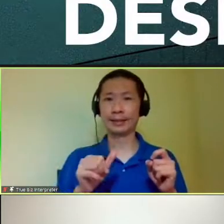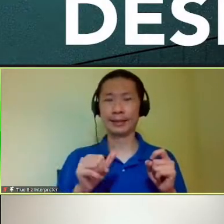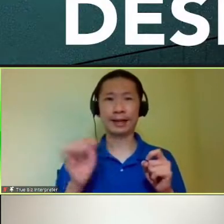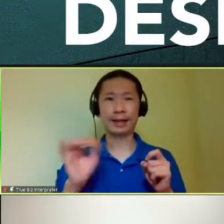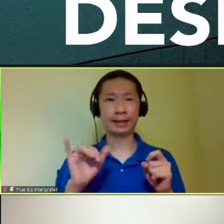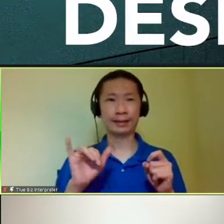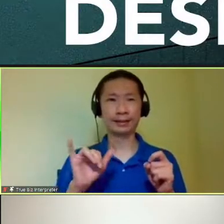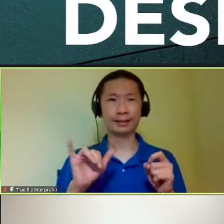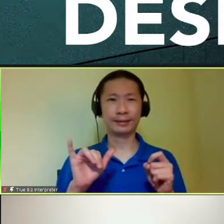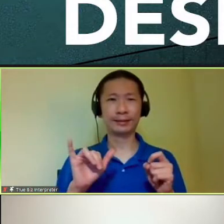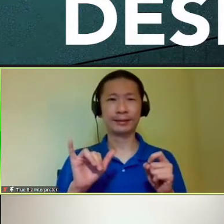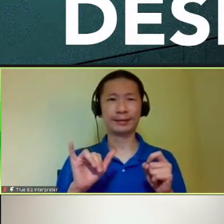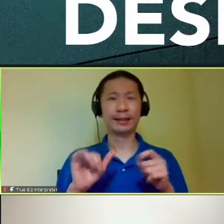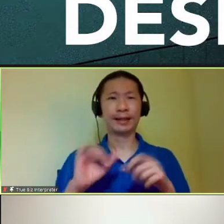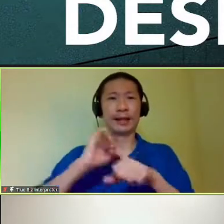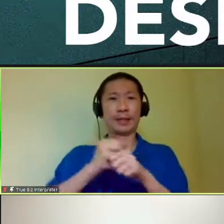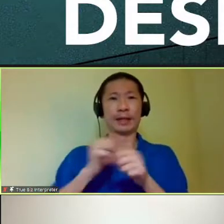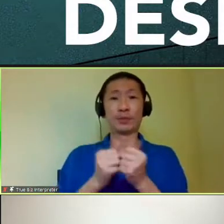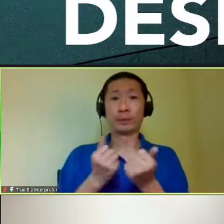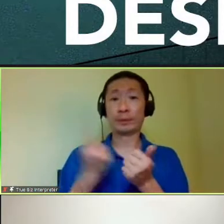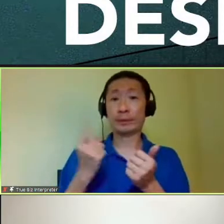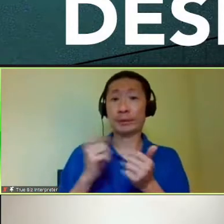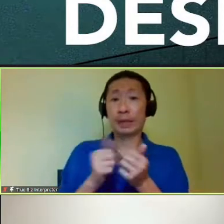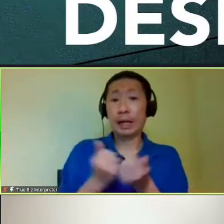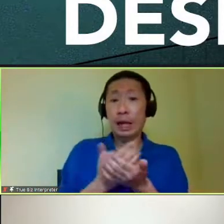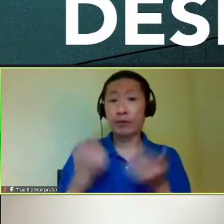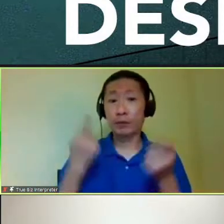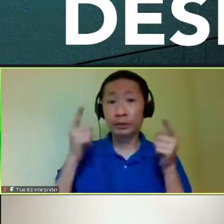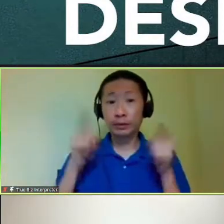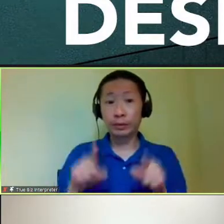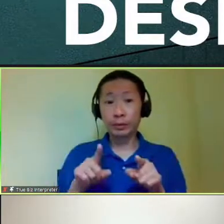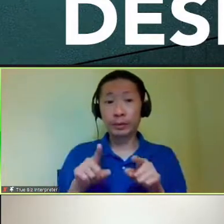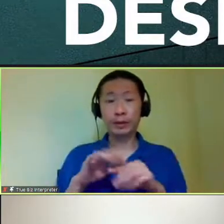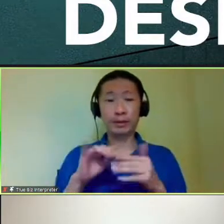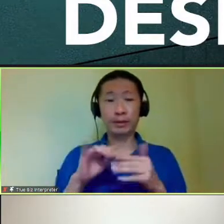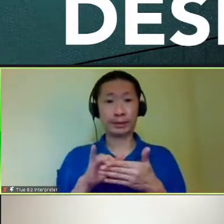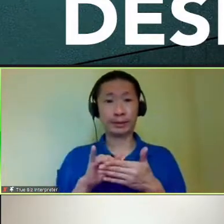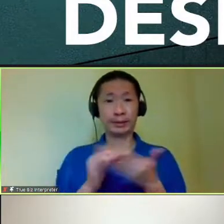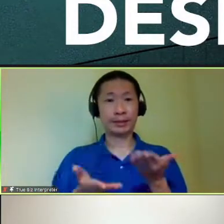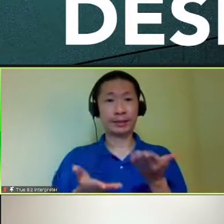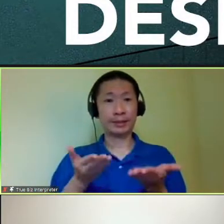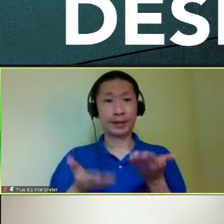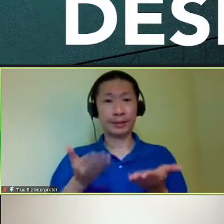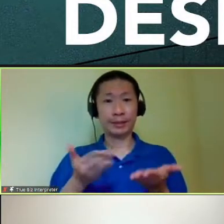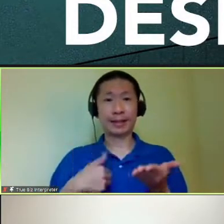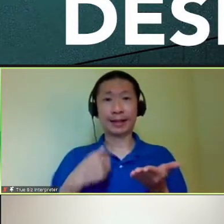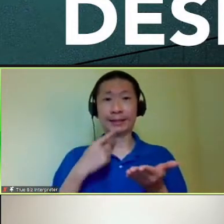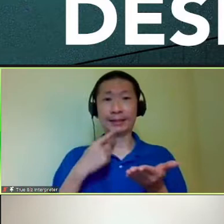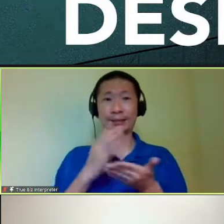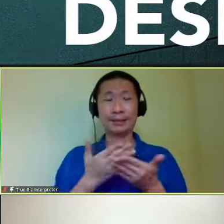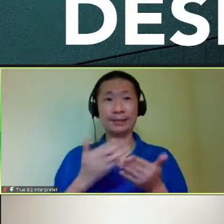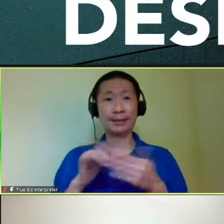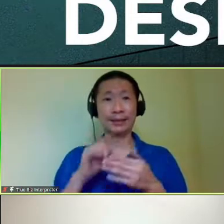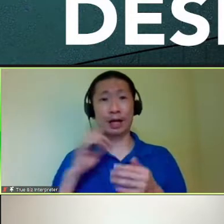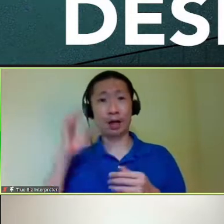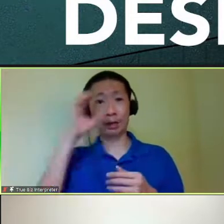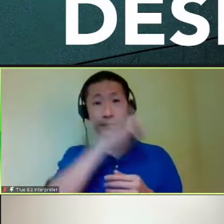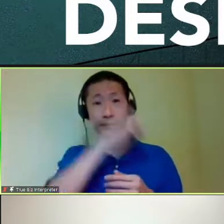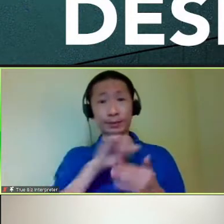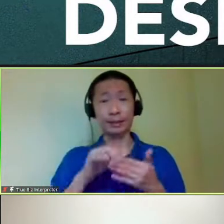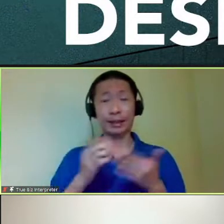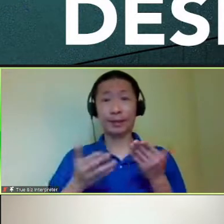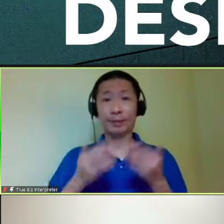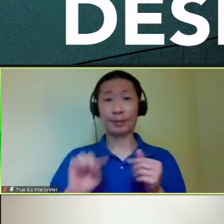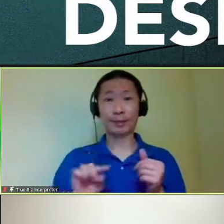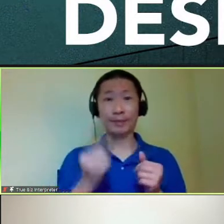not like based in something that everyone has agreed upon in this. And I've probably said some things that are assumptions that I that might offend